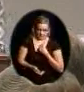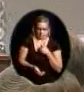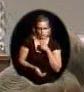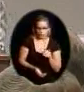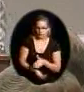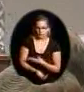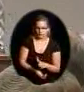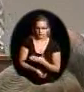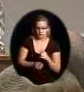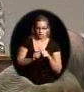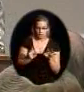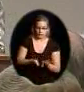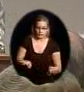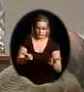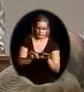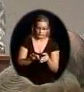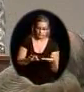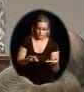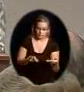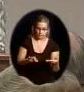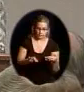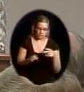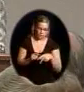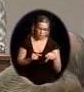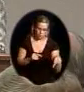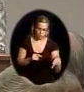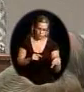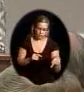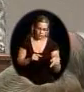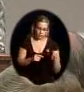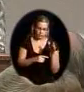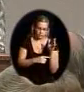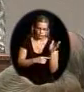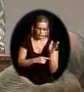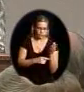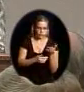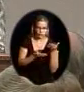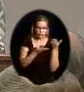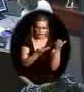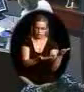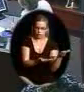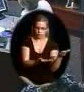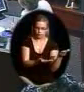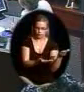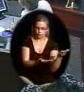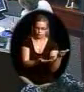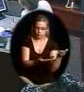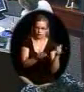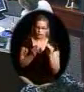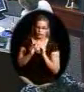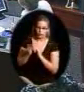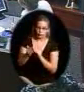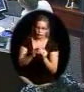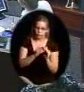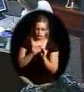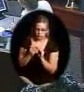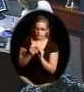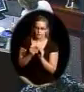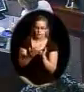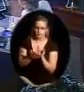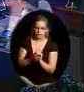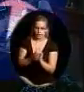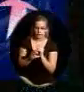key thing about this PowerPoint presentation is right in front of you. Communities that